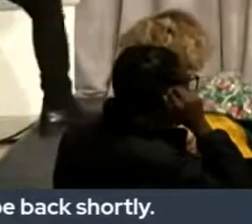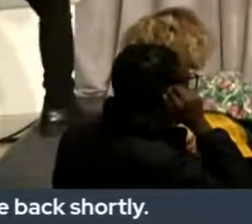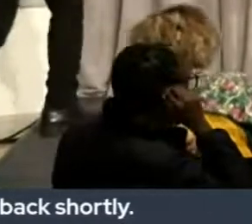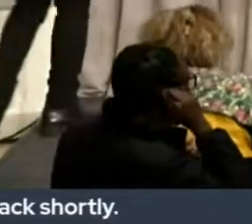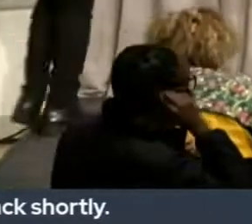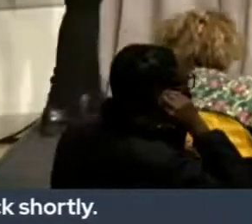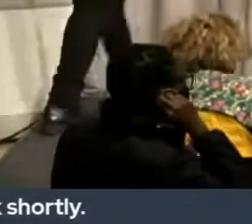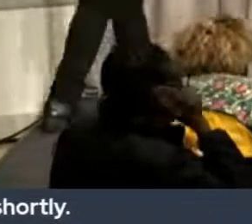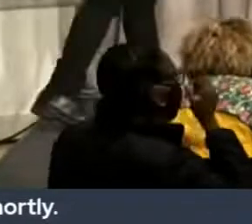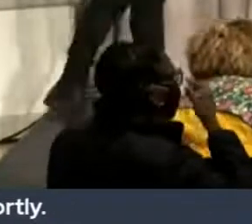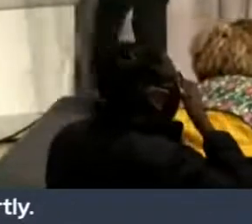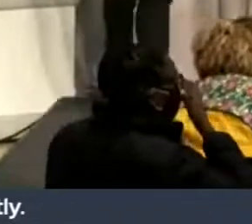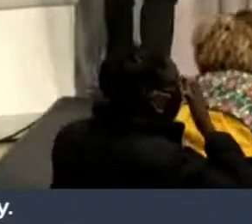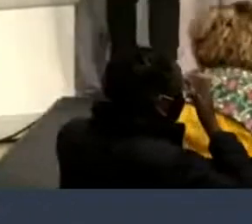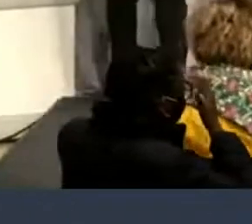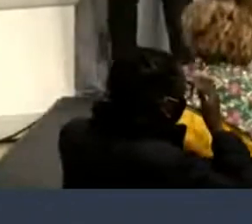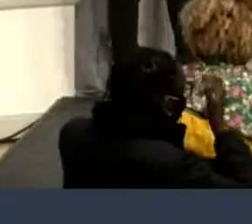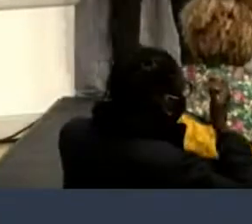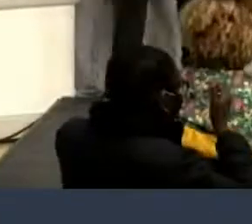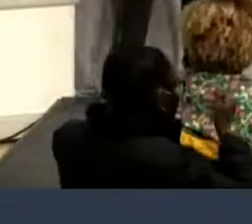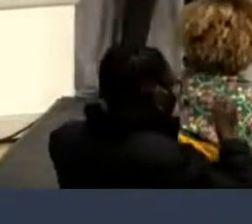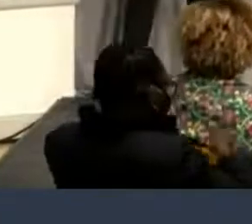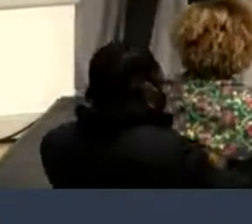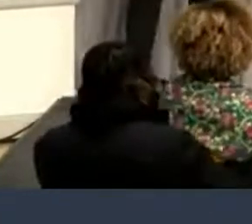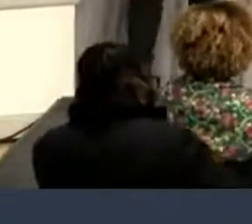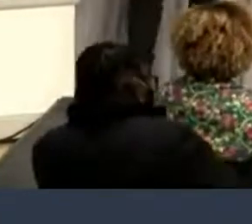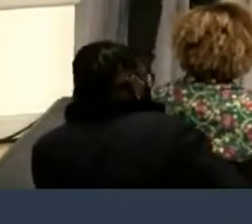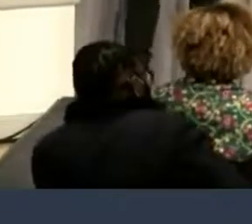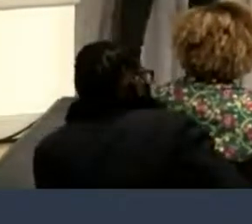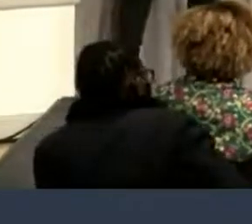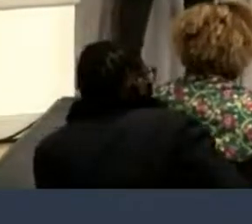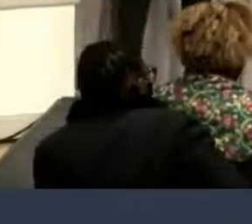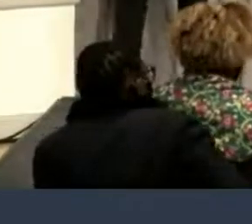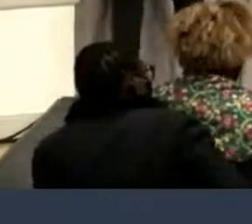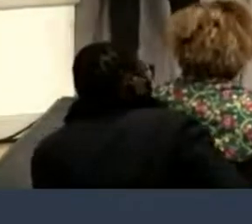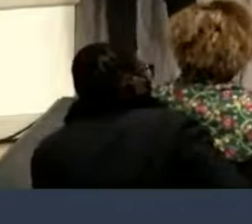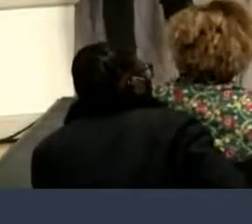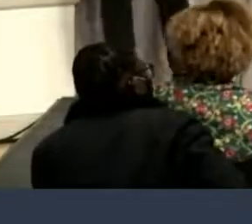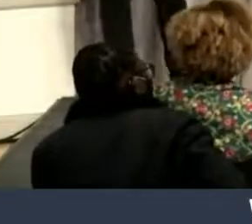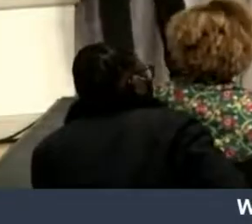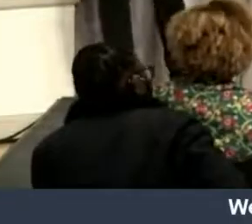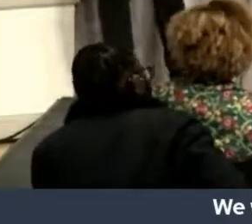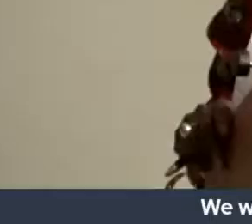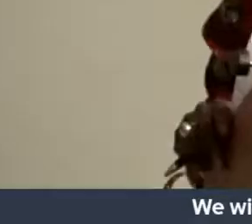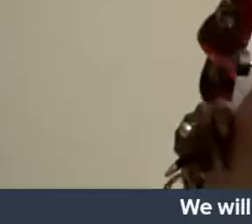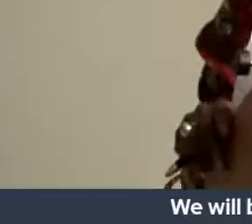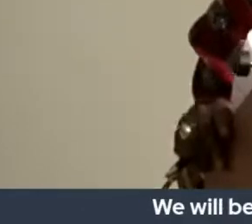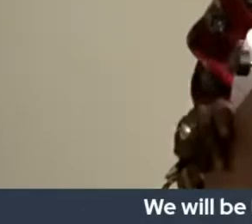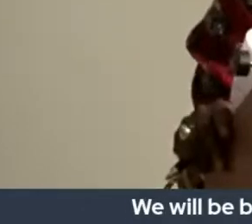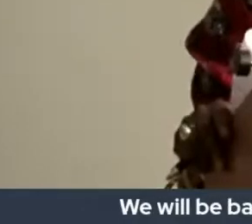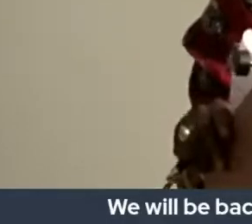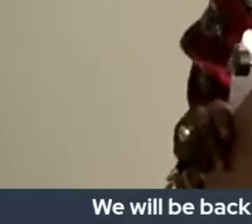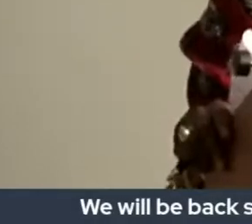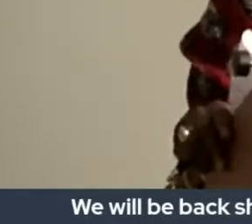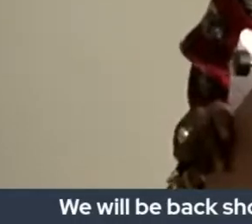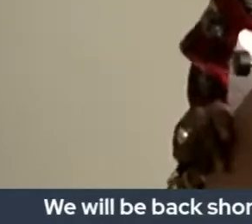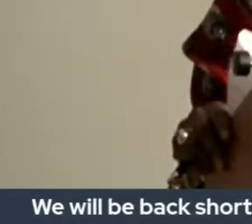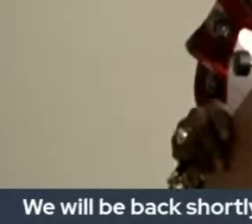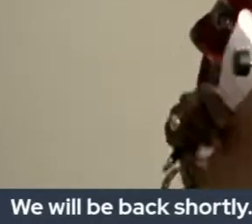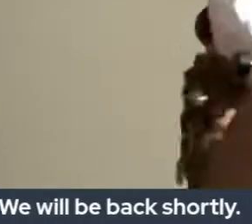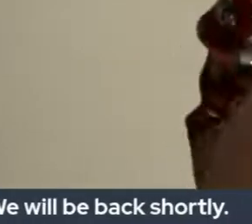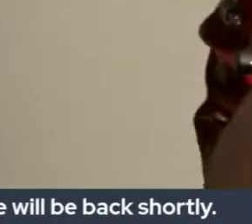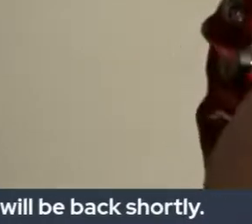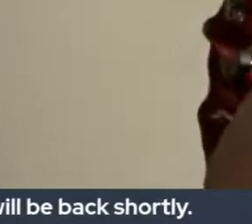Thank you so very much. We have returned now from our lunch break, and we are going to continue